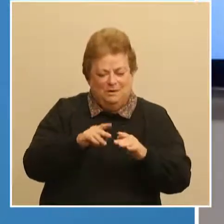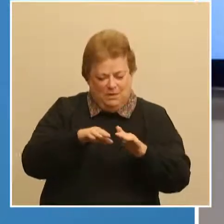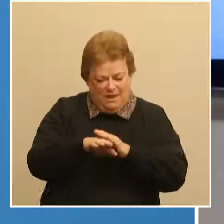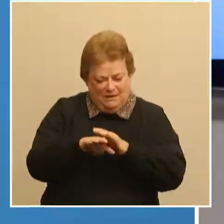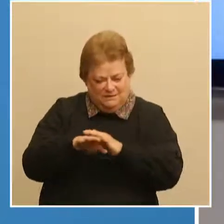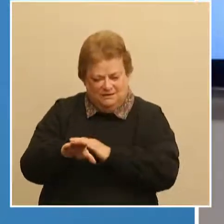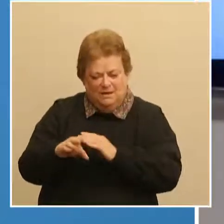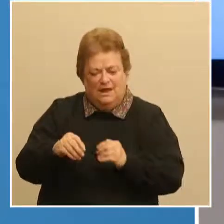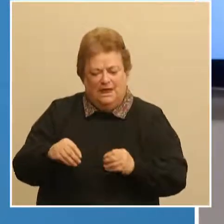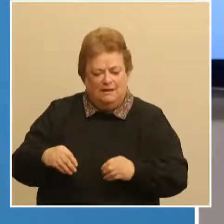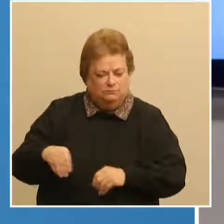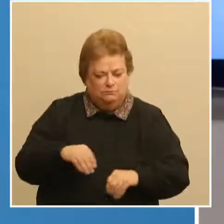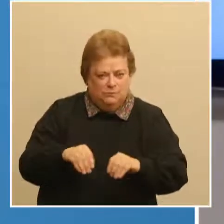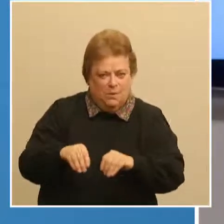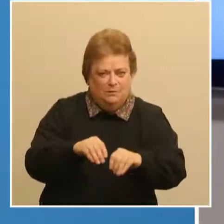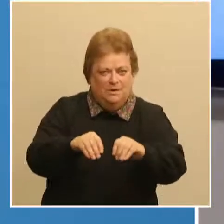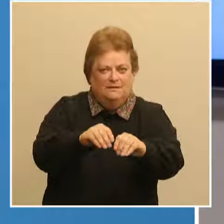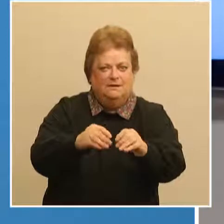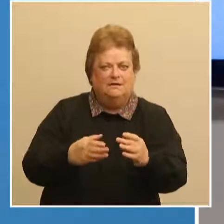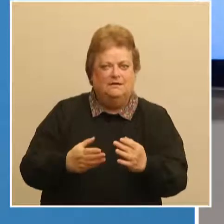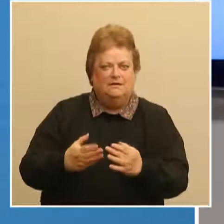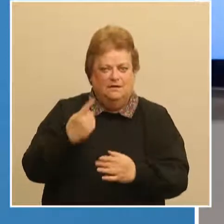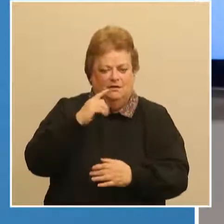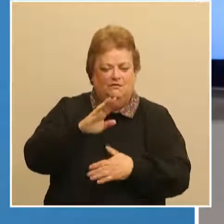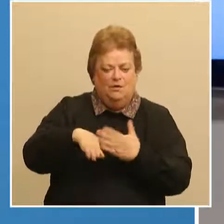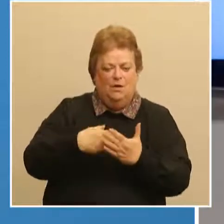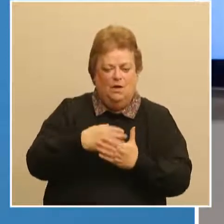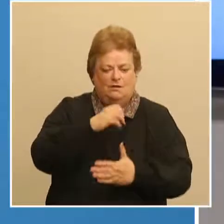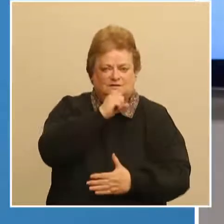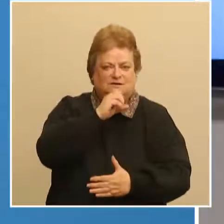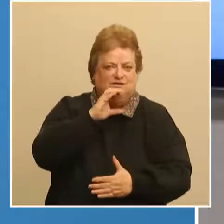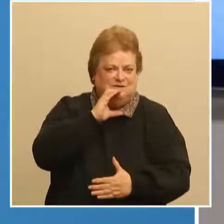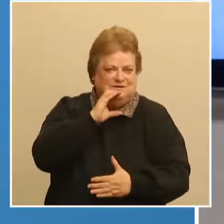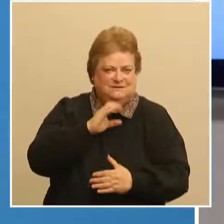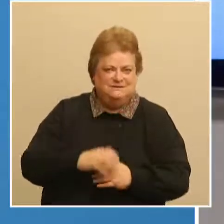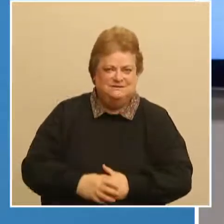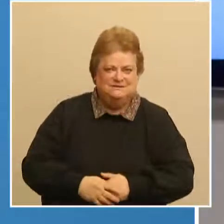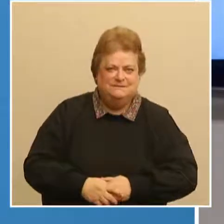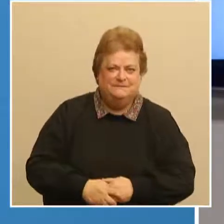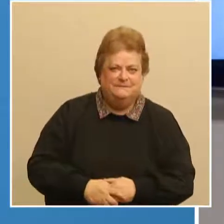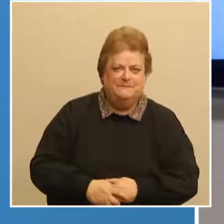and mobility for our senior population being served.